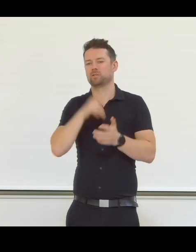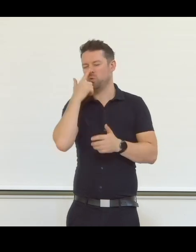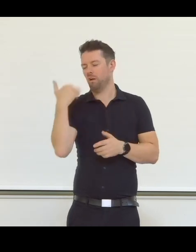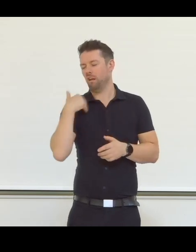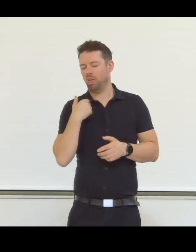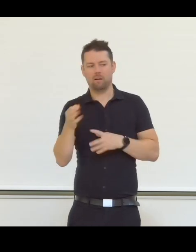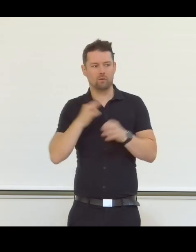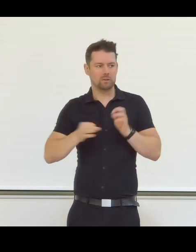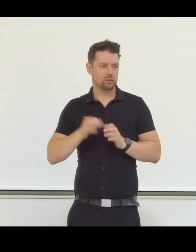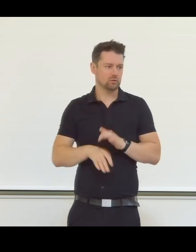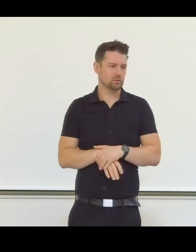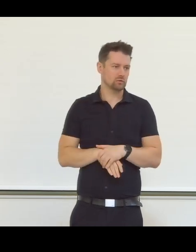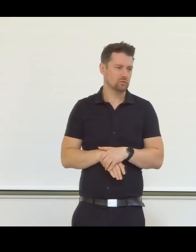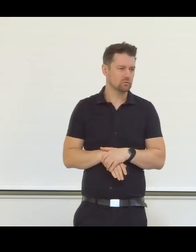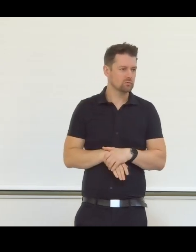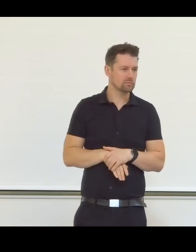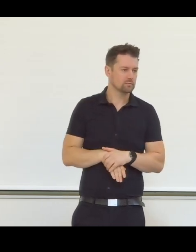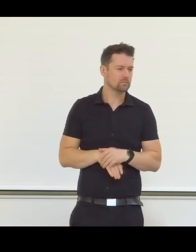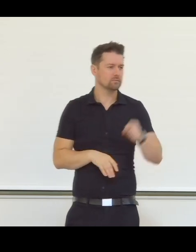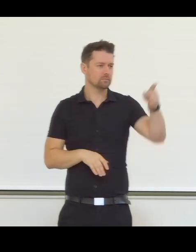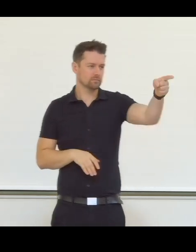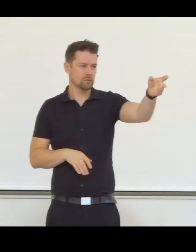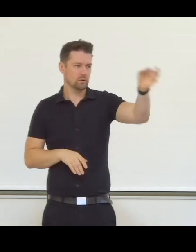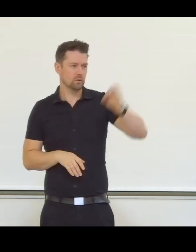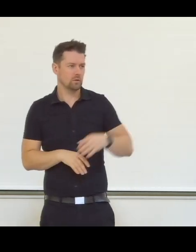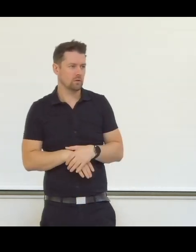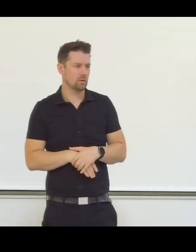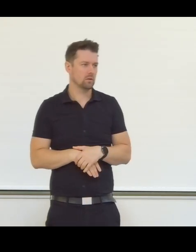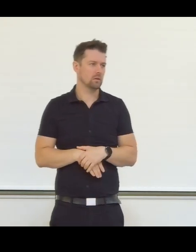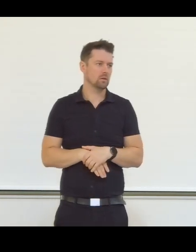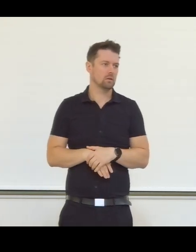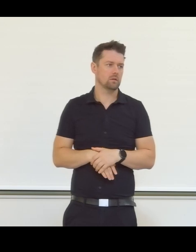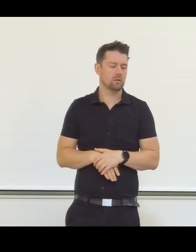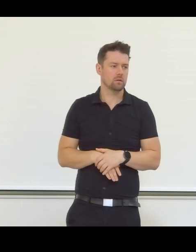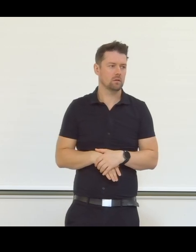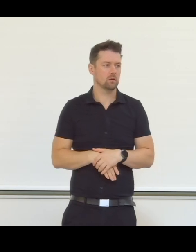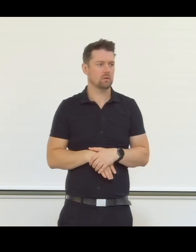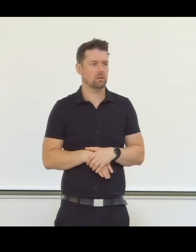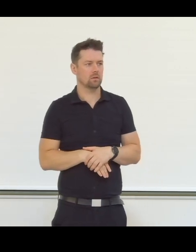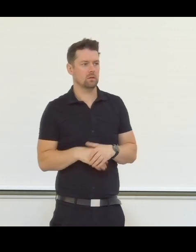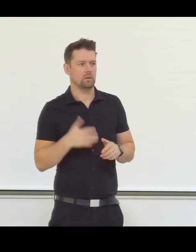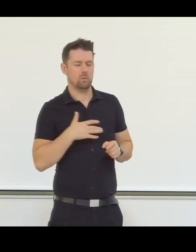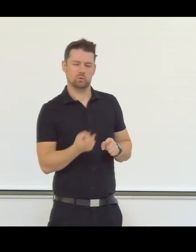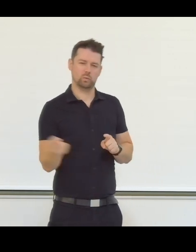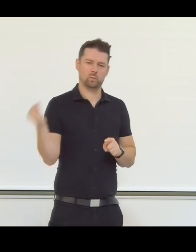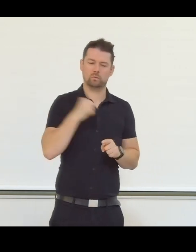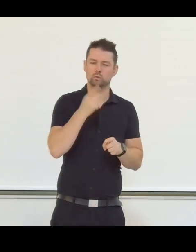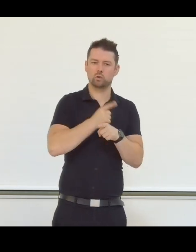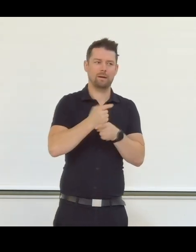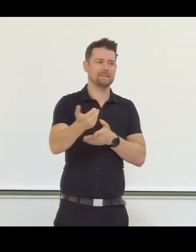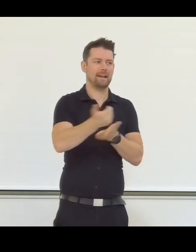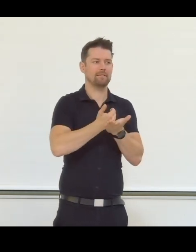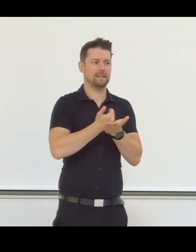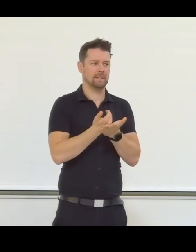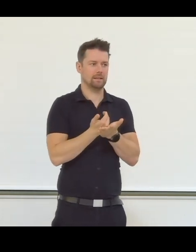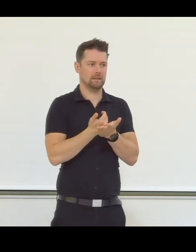Another excuse for you guys to stay longer. This question. I wanted to come back to the question of safety, and I was